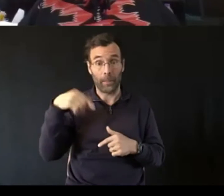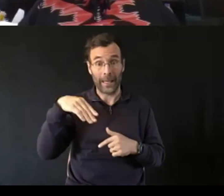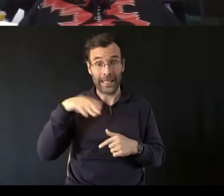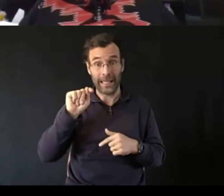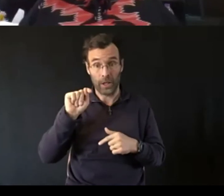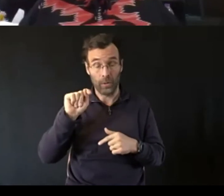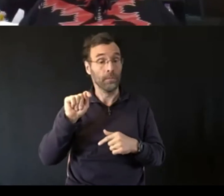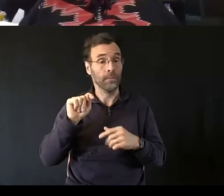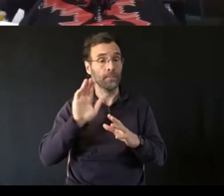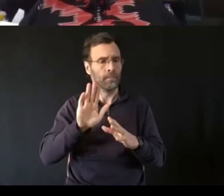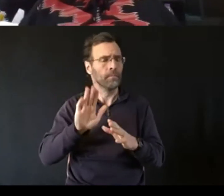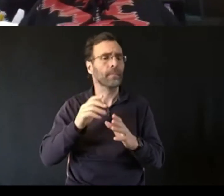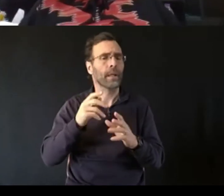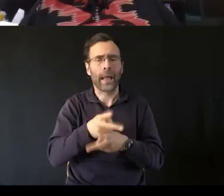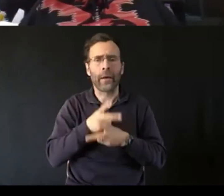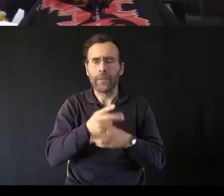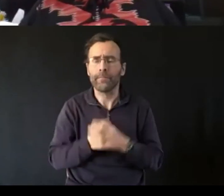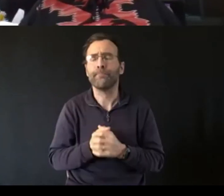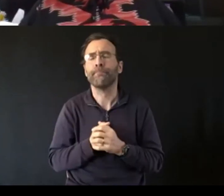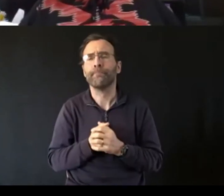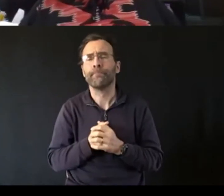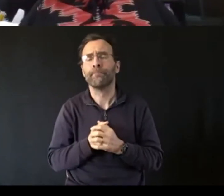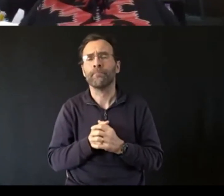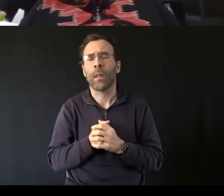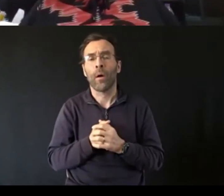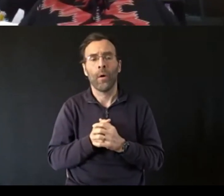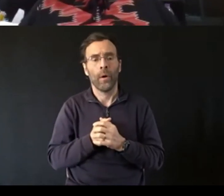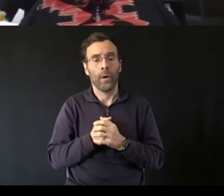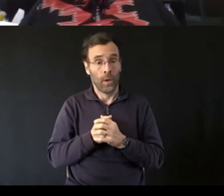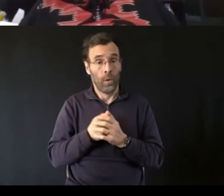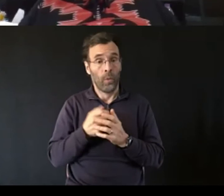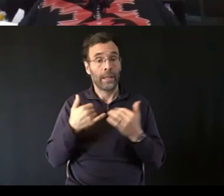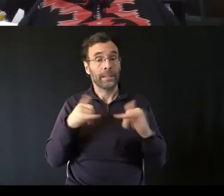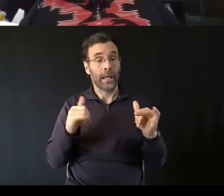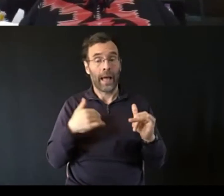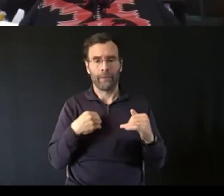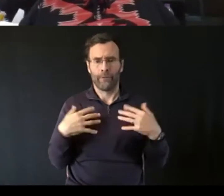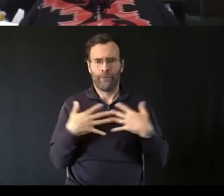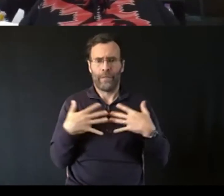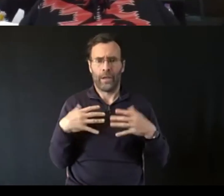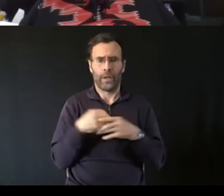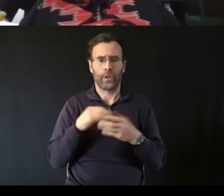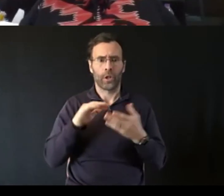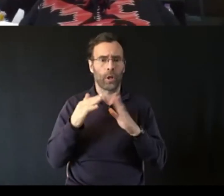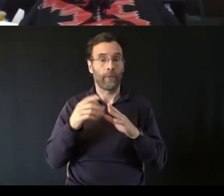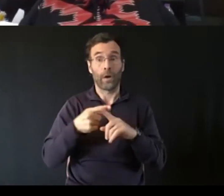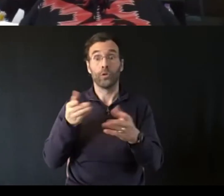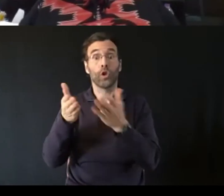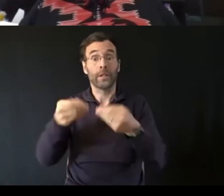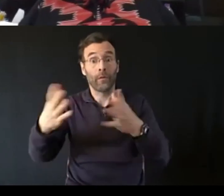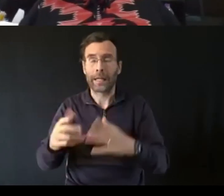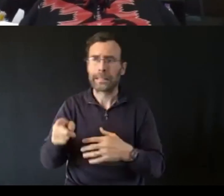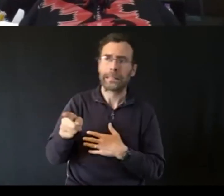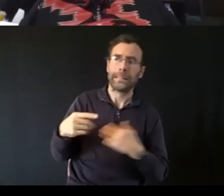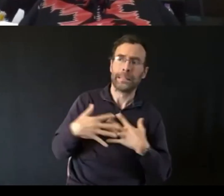caregiving. One of the biggest issues is that we still have pervasive fear in the LGBT community of service providers. 8 out of